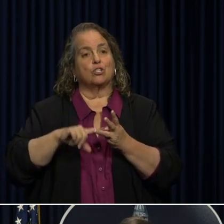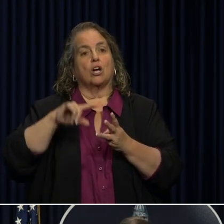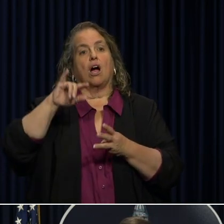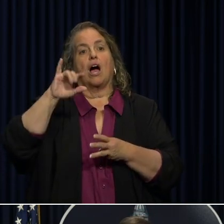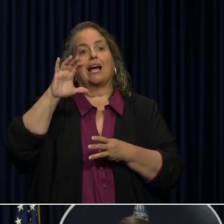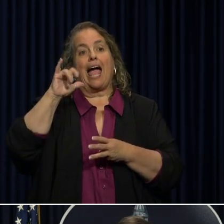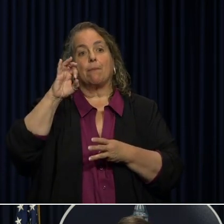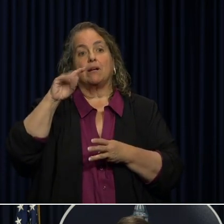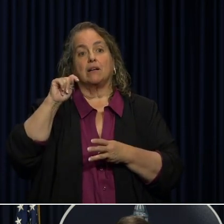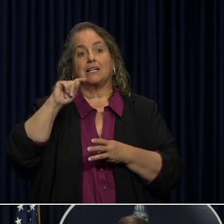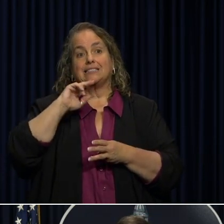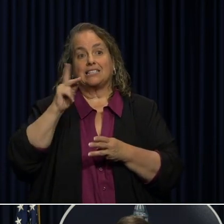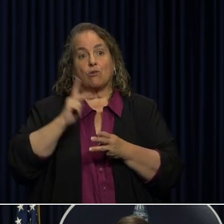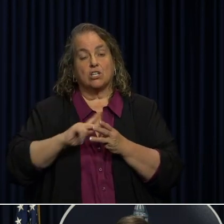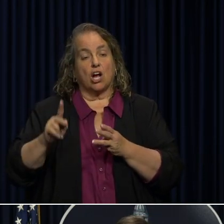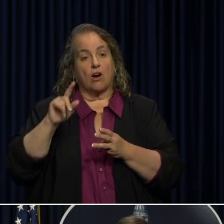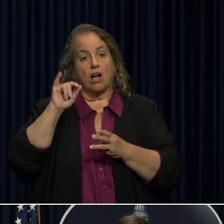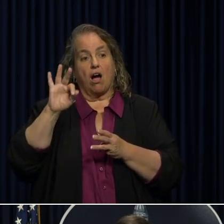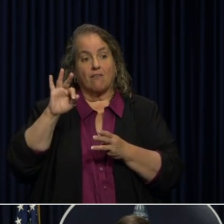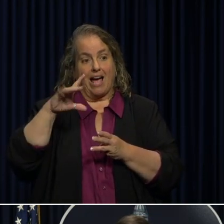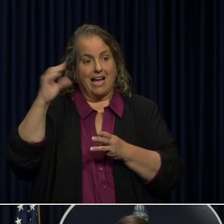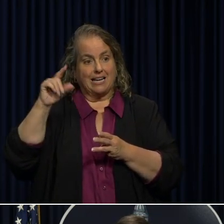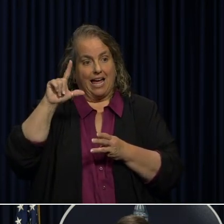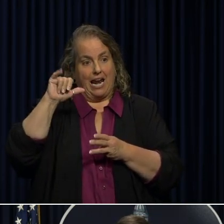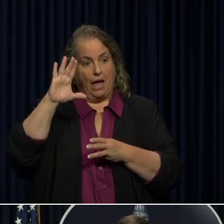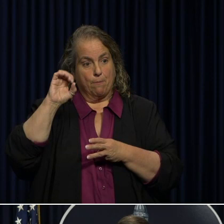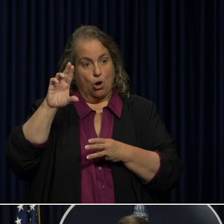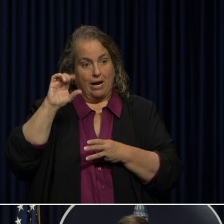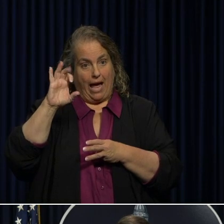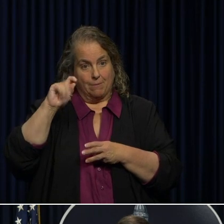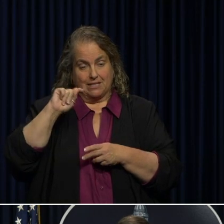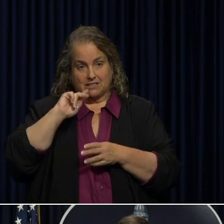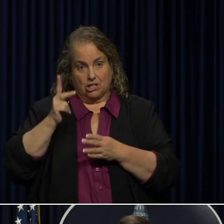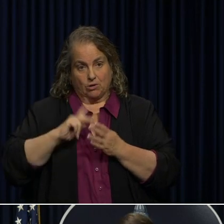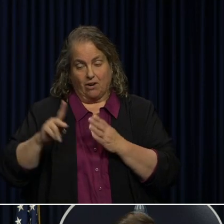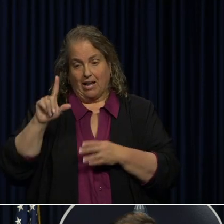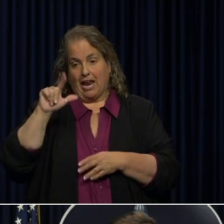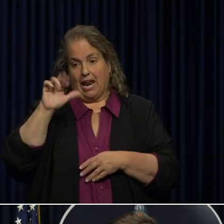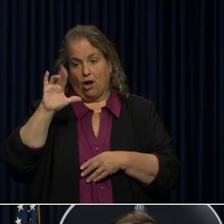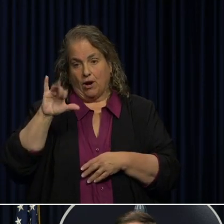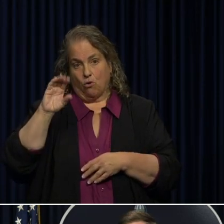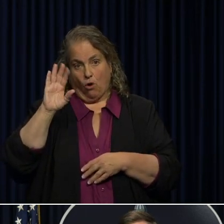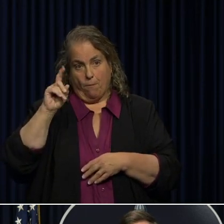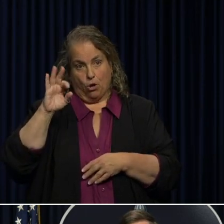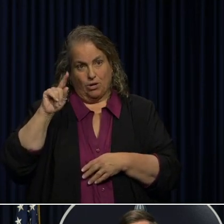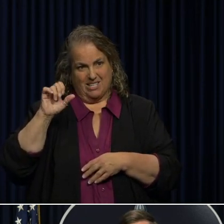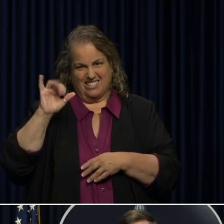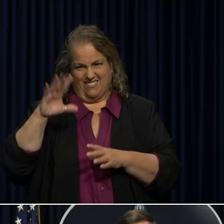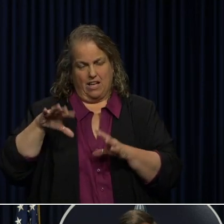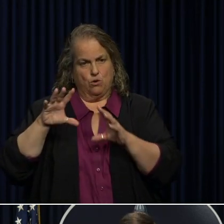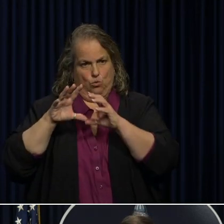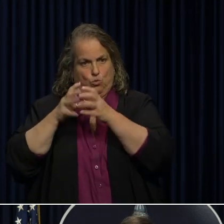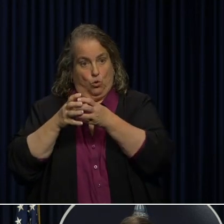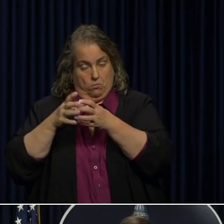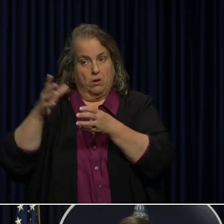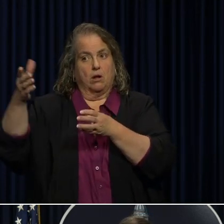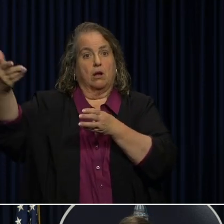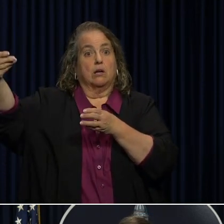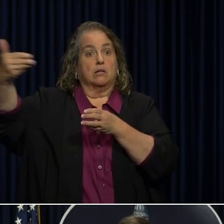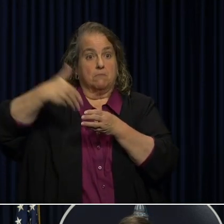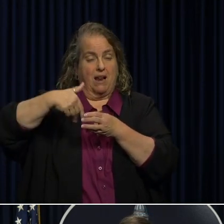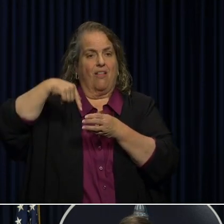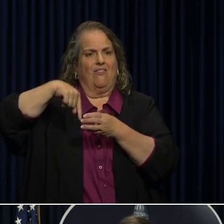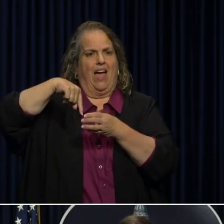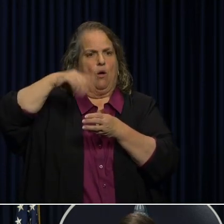Secretary, and our Labor Cabinet Secretary, Larry Roberts. They can be submitted